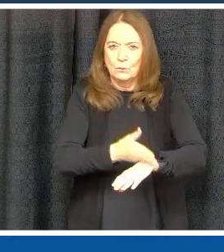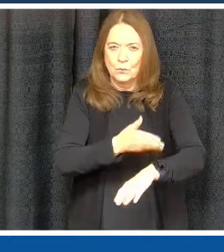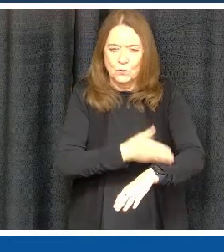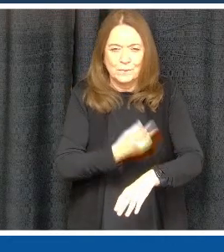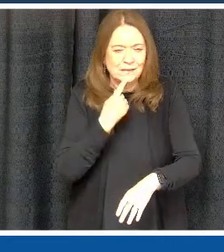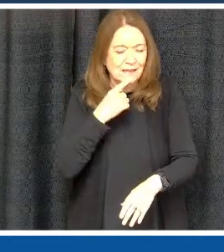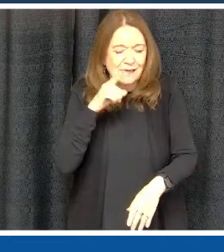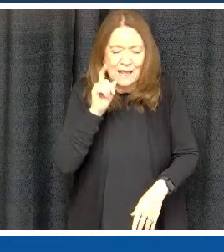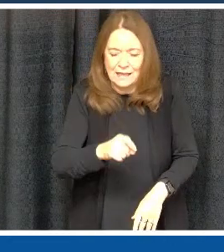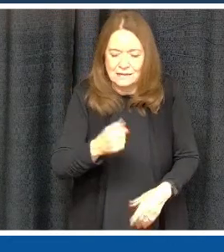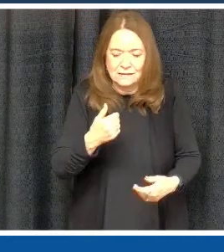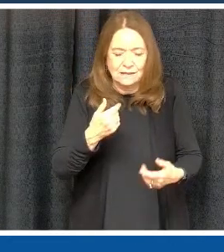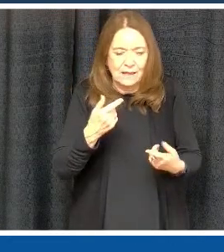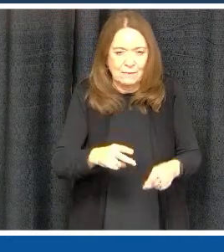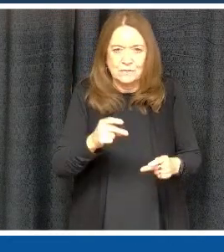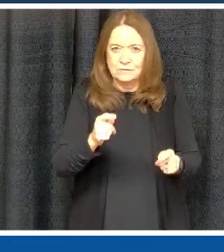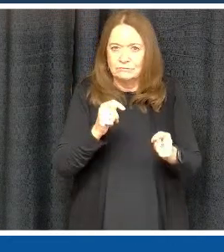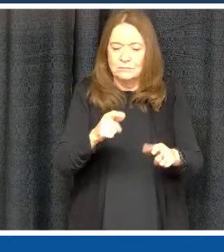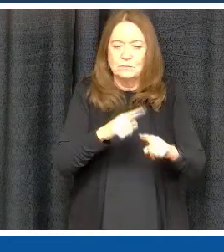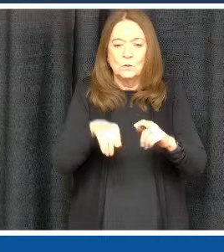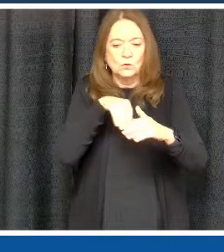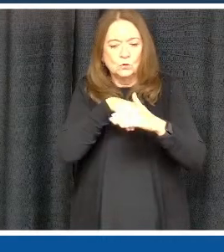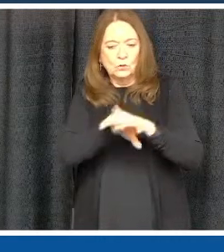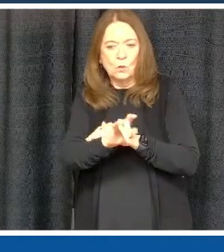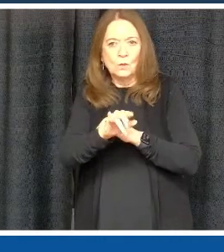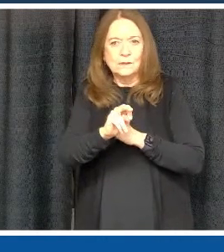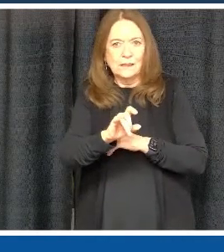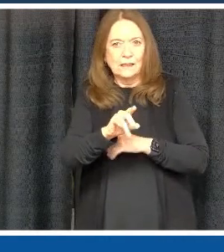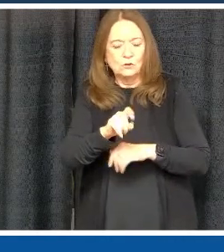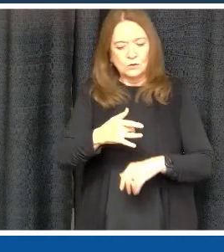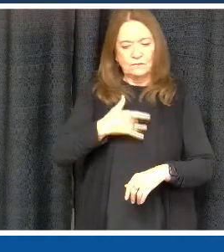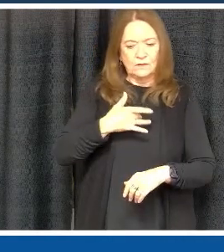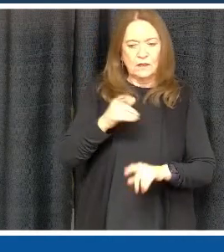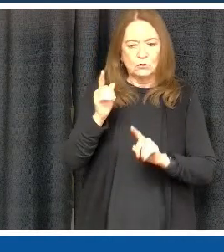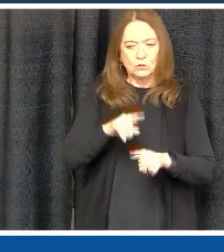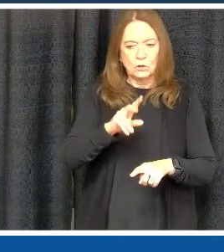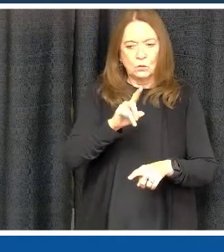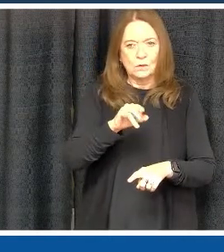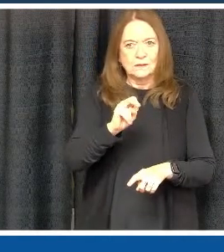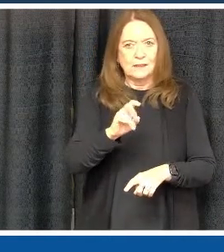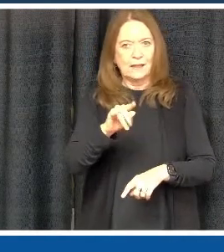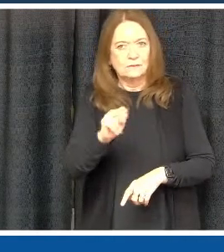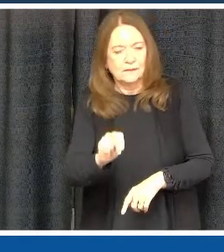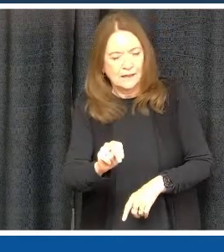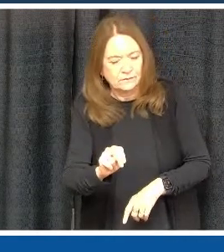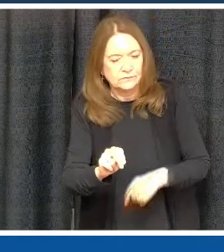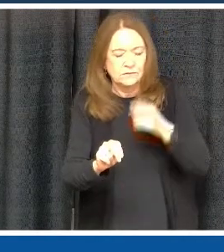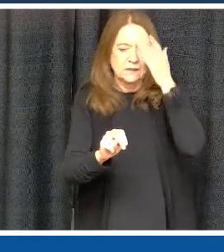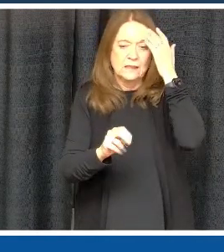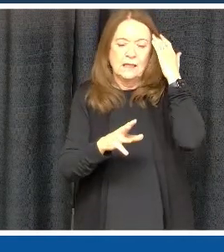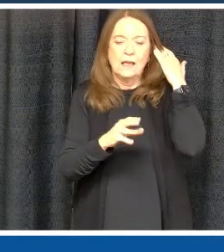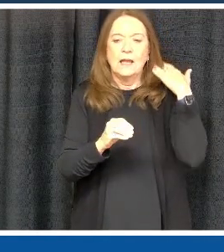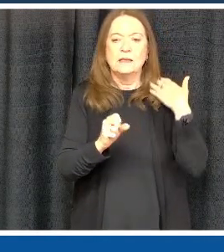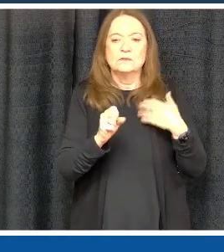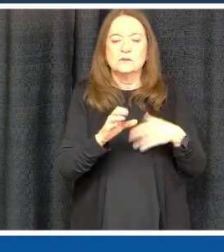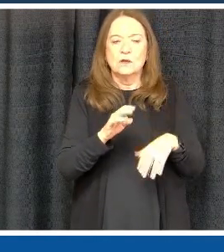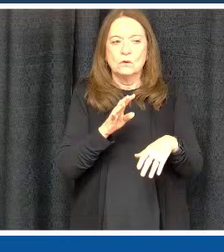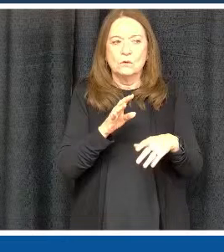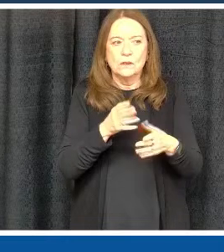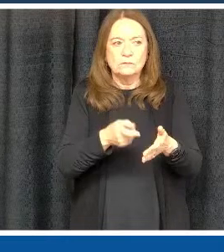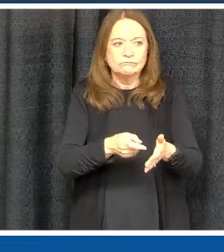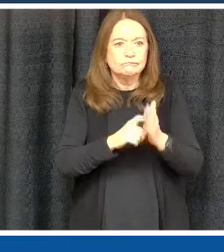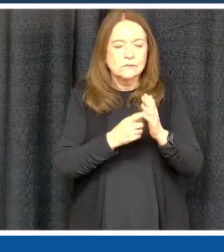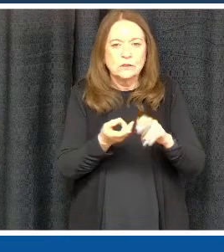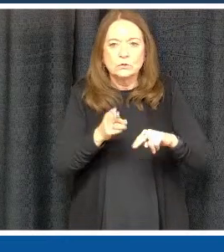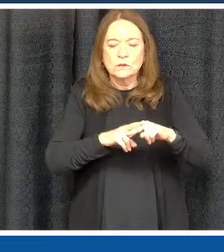has to happen immediately, but as you enter downtown, it should feel like you're coming downtown. So it calls out those. Increase water